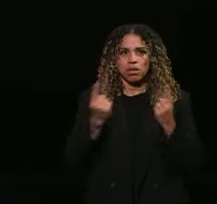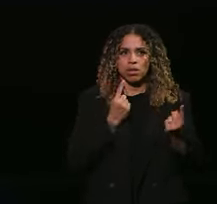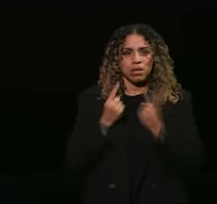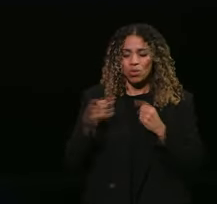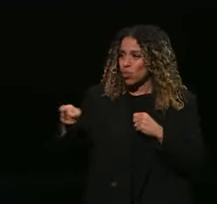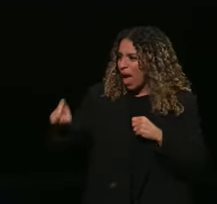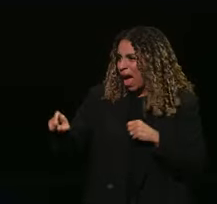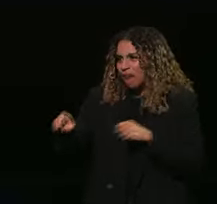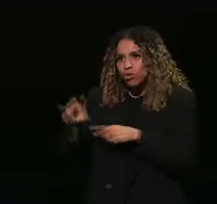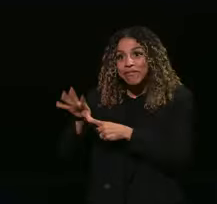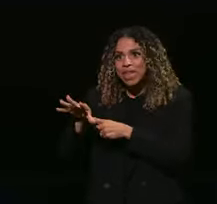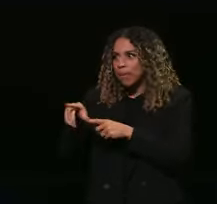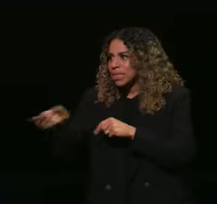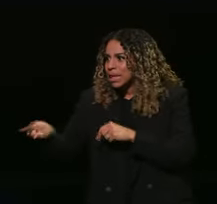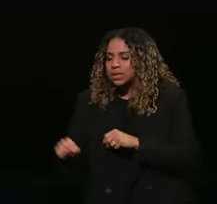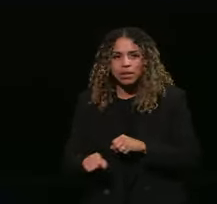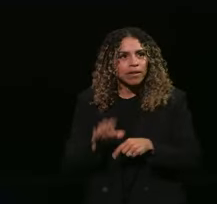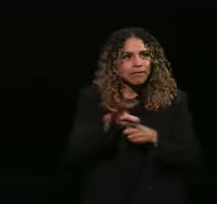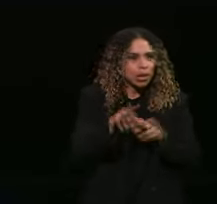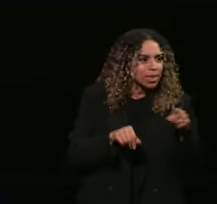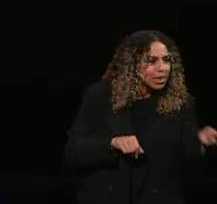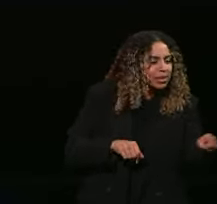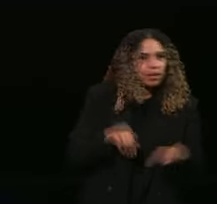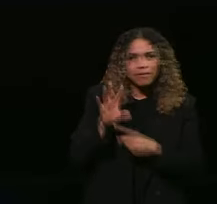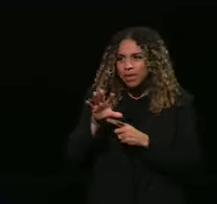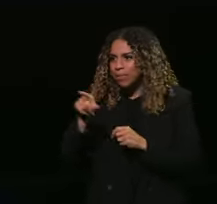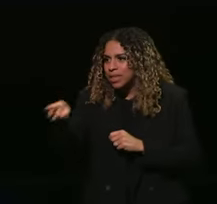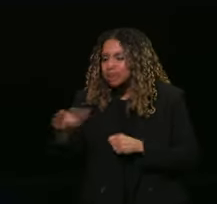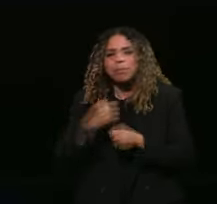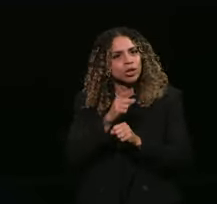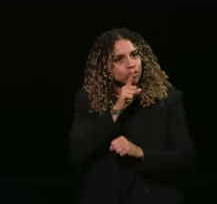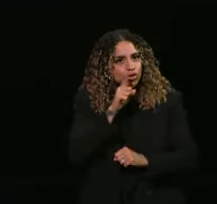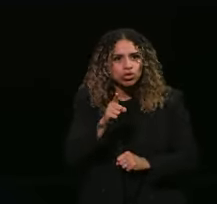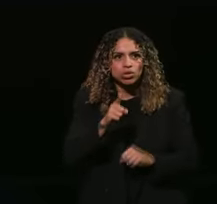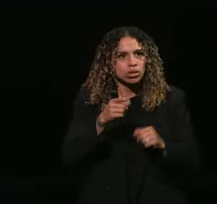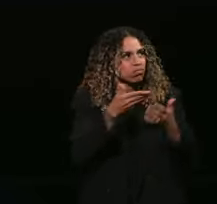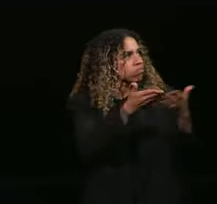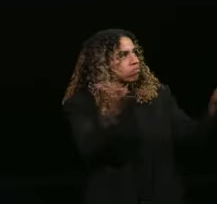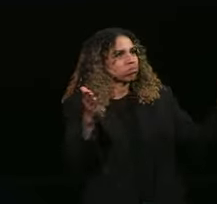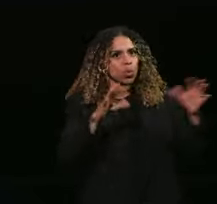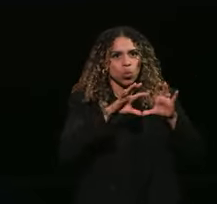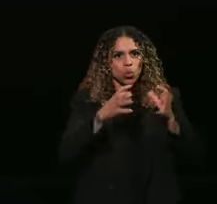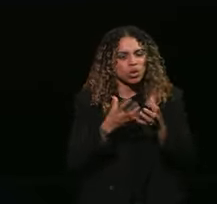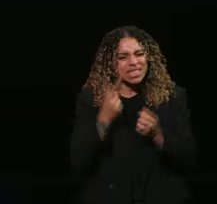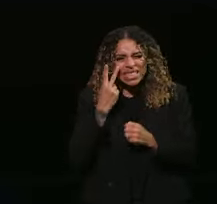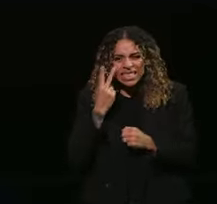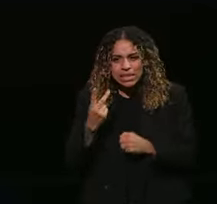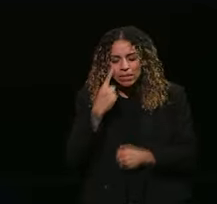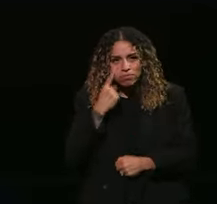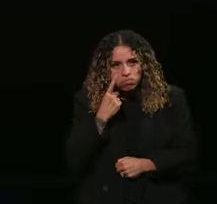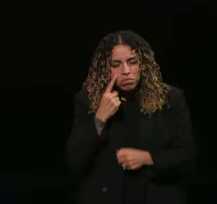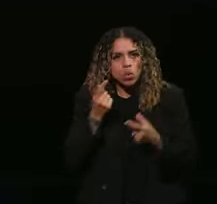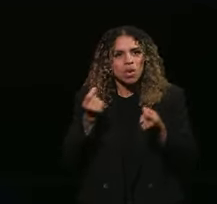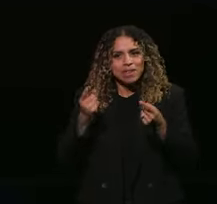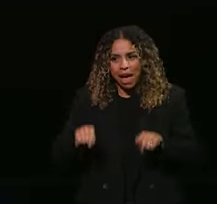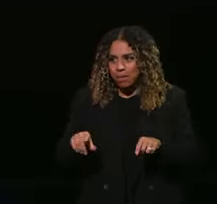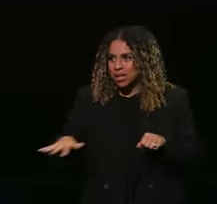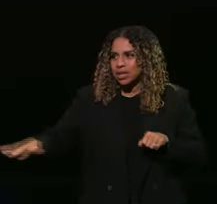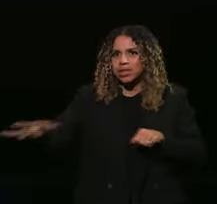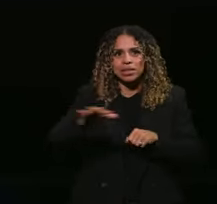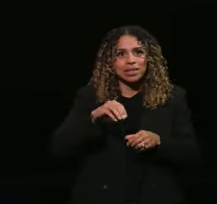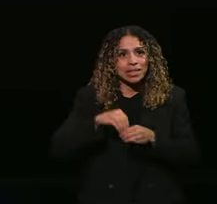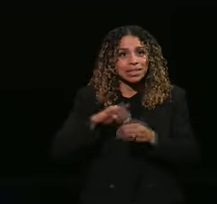this, you have to make sure that the world sees what's happening inside the city, because there were no reporters, no